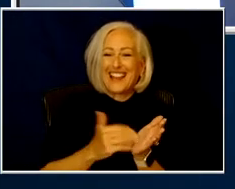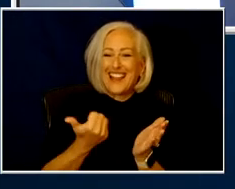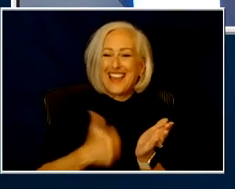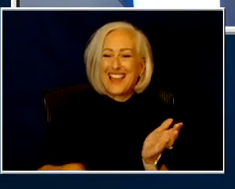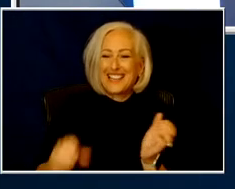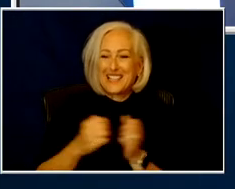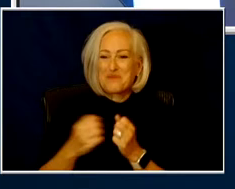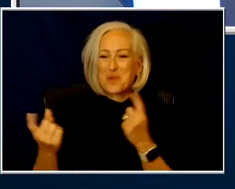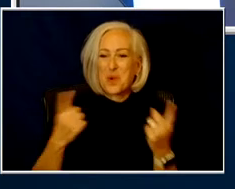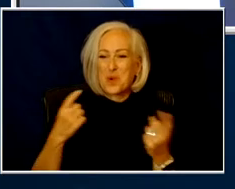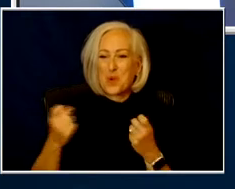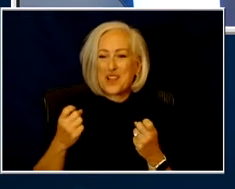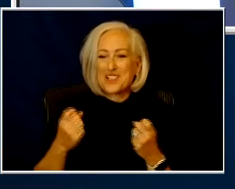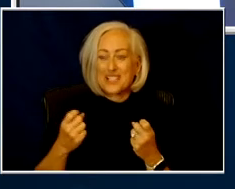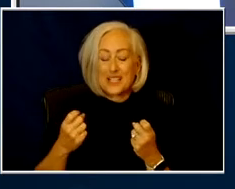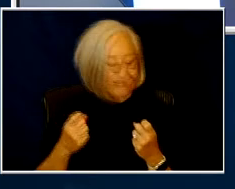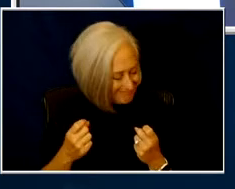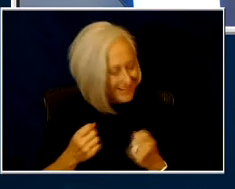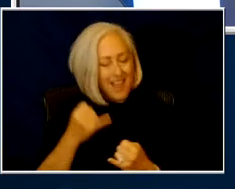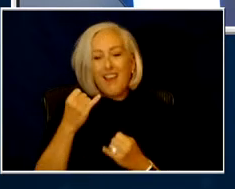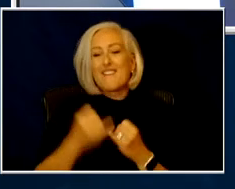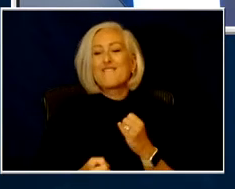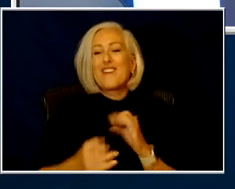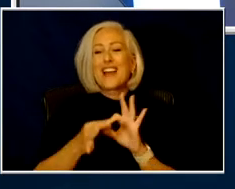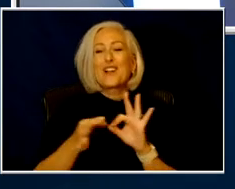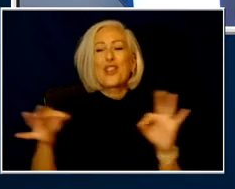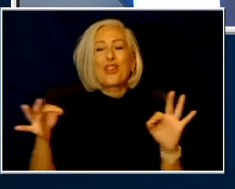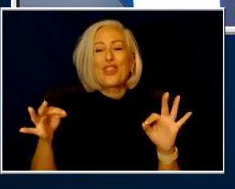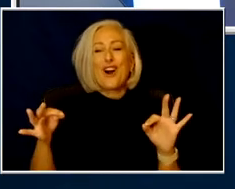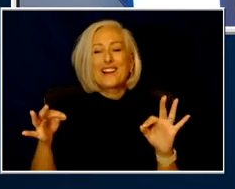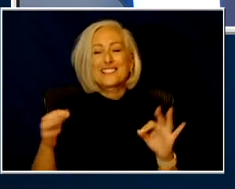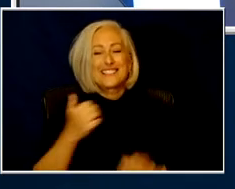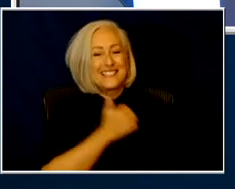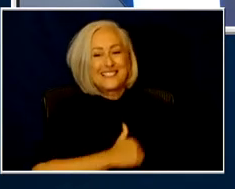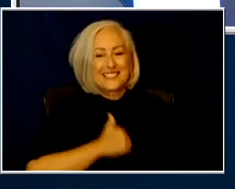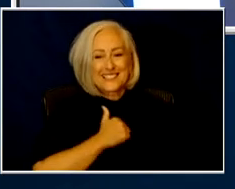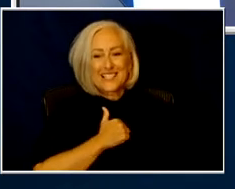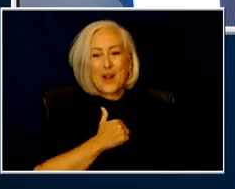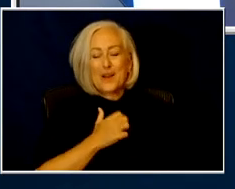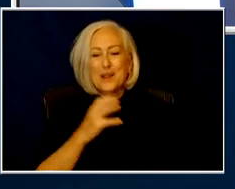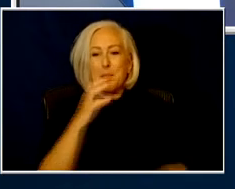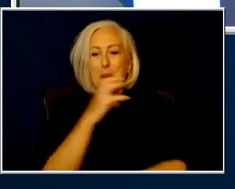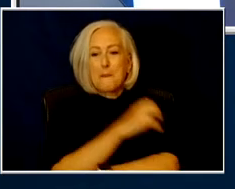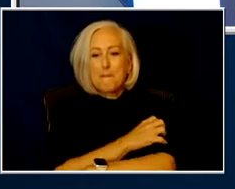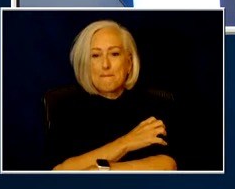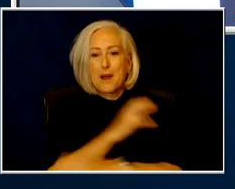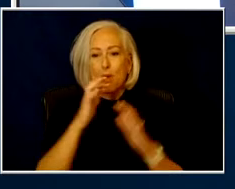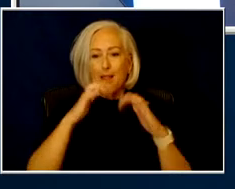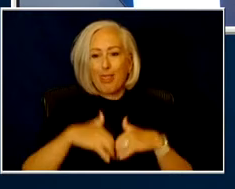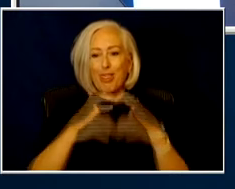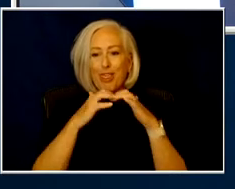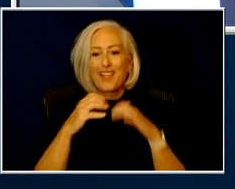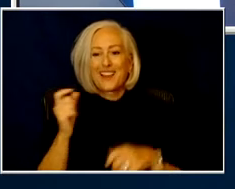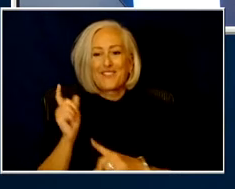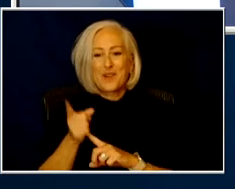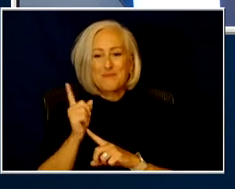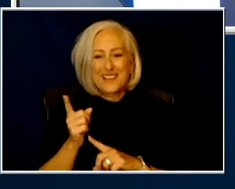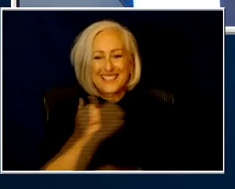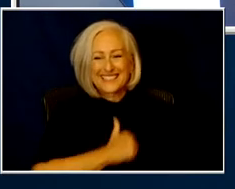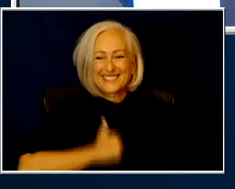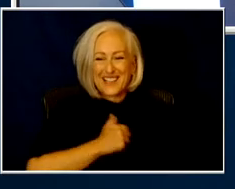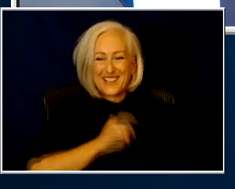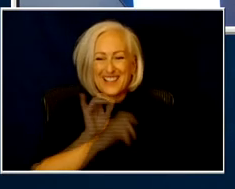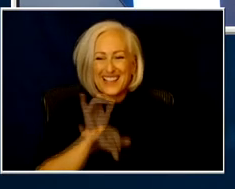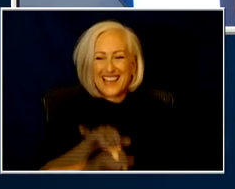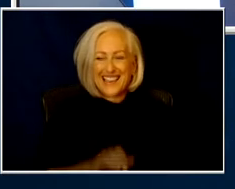in time for our final thoughts so he's making I'm sorry I'm sorry we had a power uh little sag there so my apologies